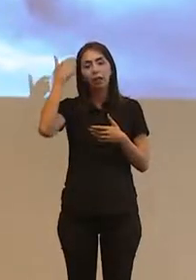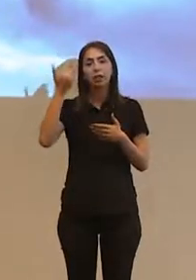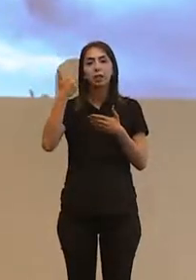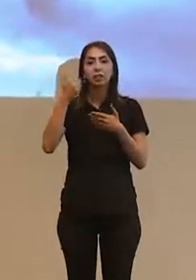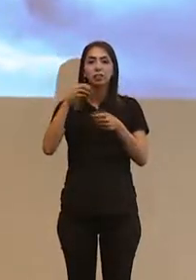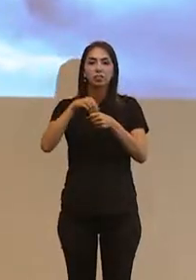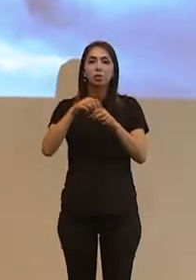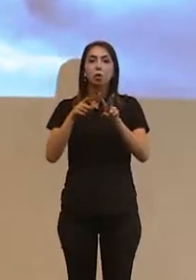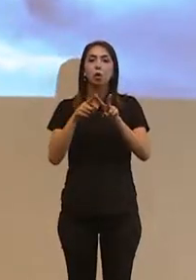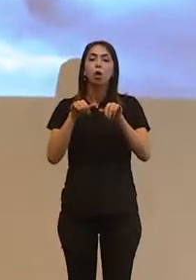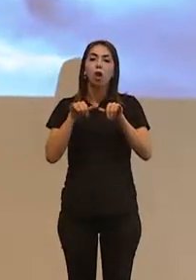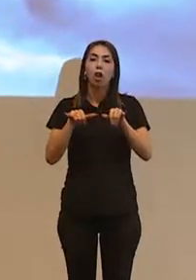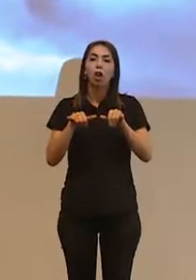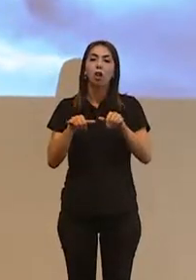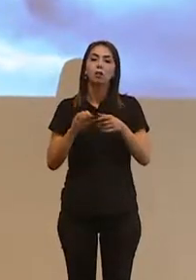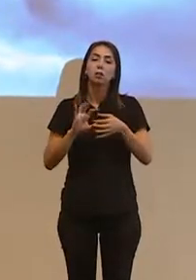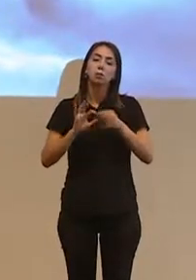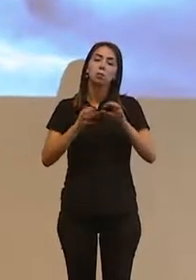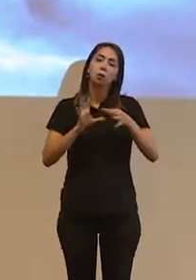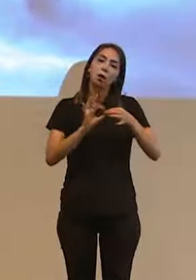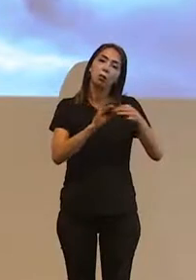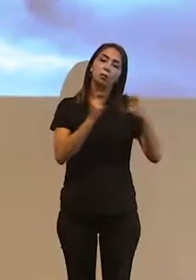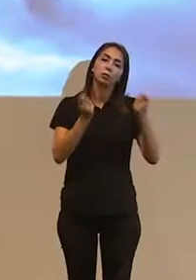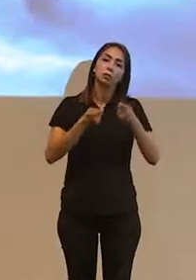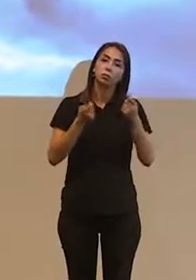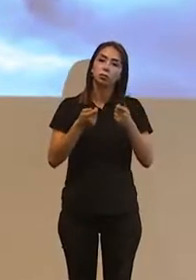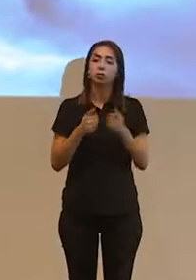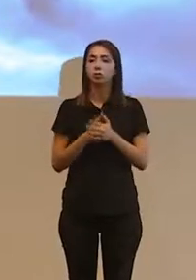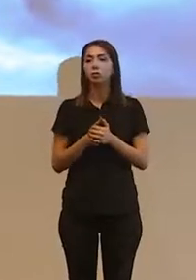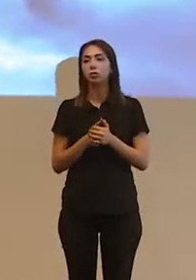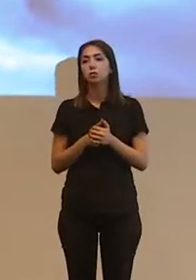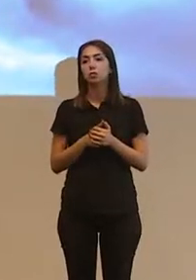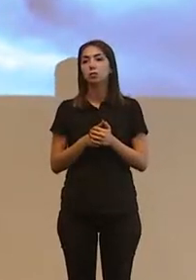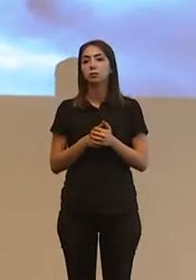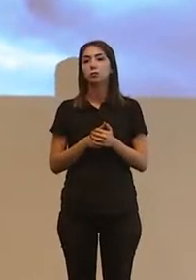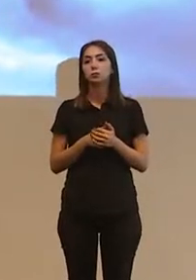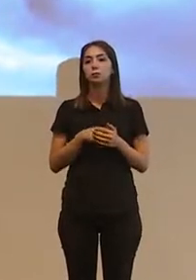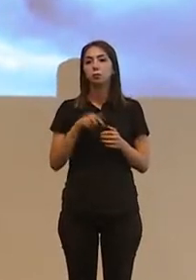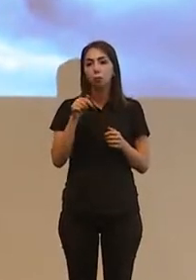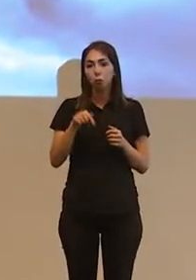momentary movements of birds on the wire